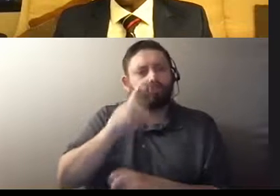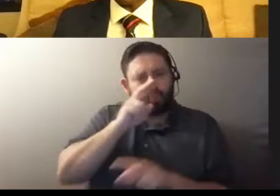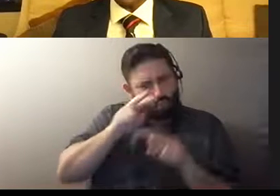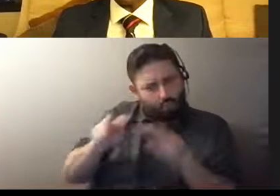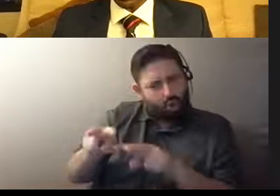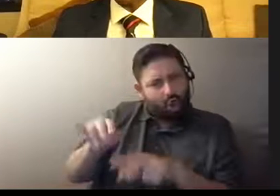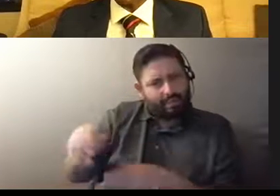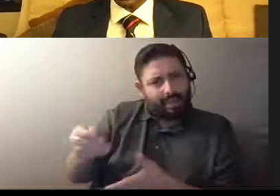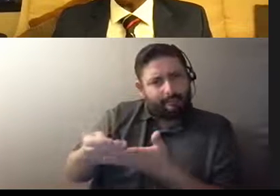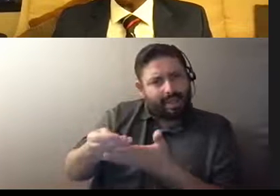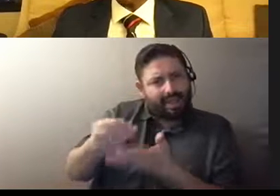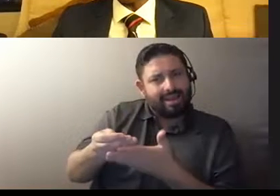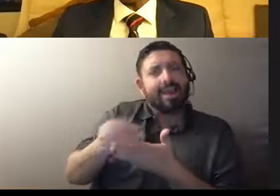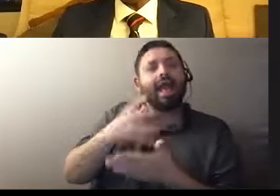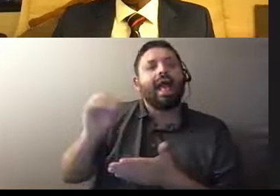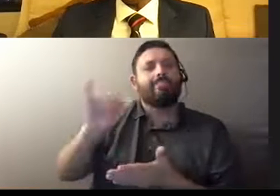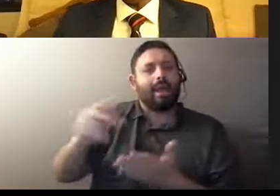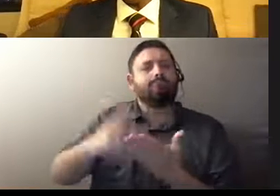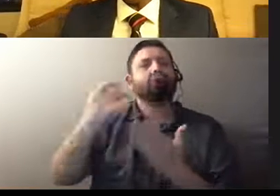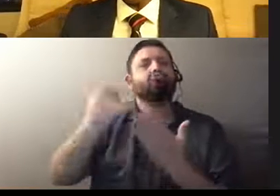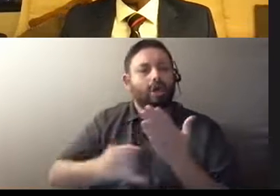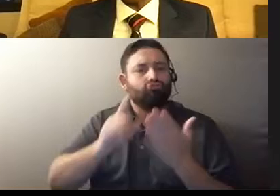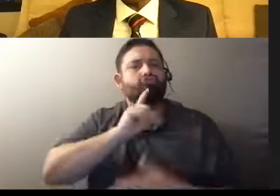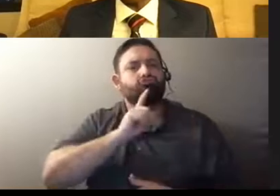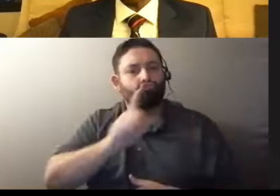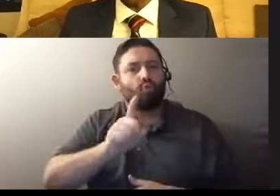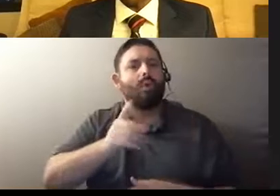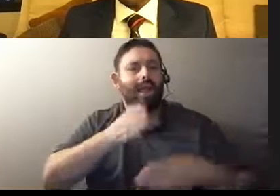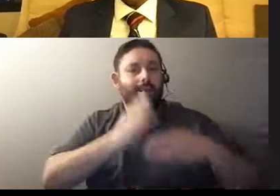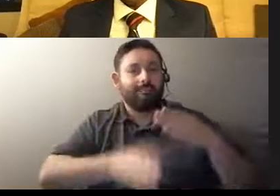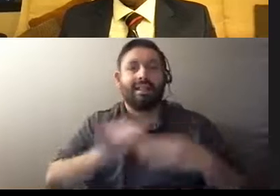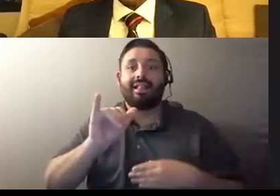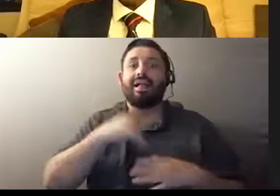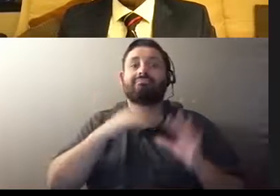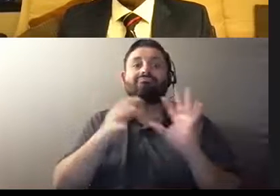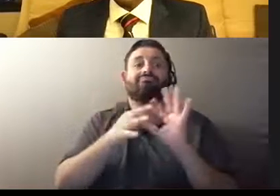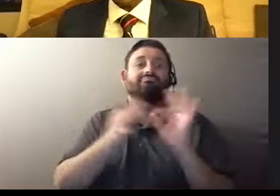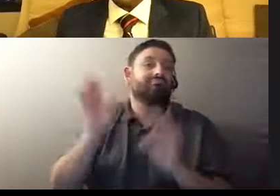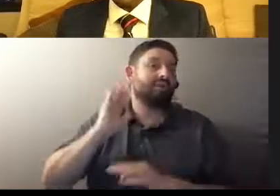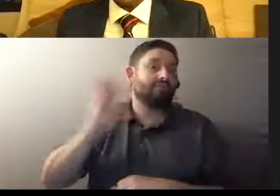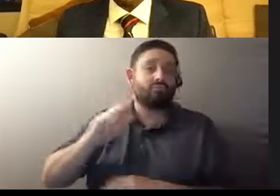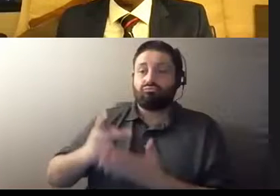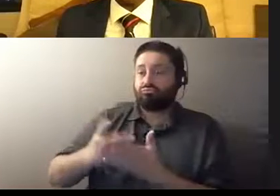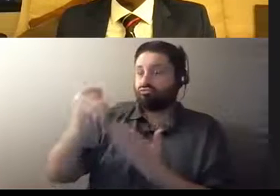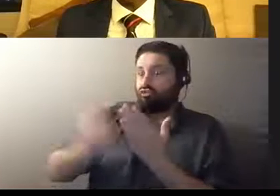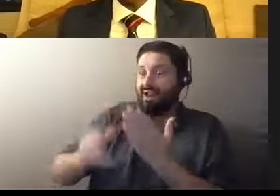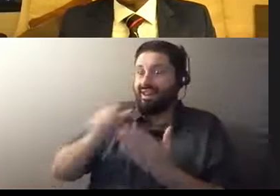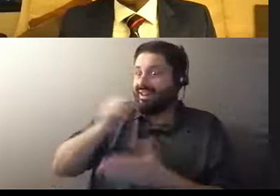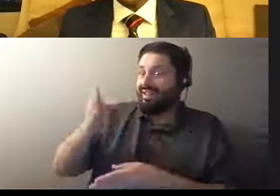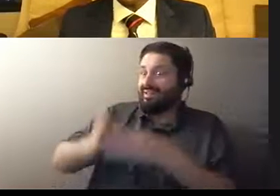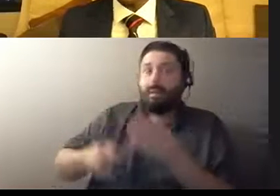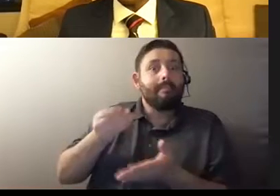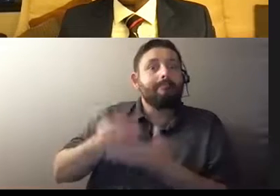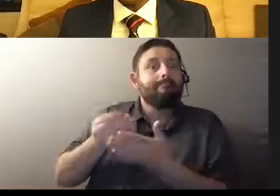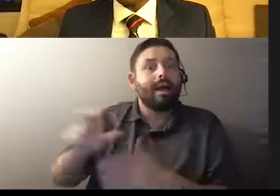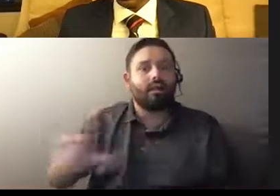and that project actually does get completed, because as has been said before, when the project doesn't get completed, the money just goes right